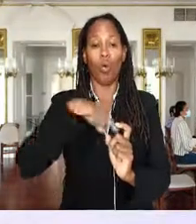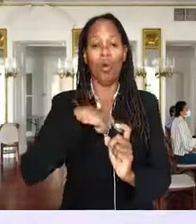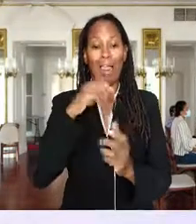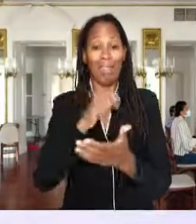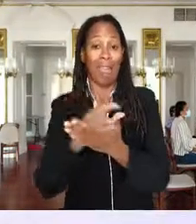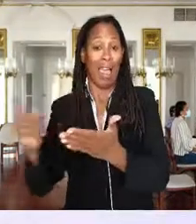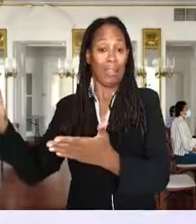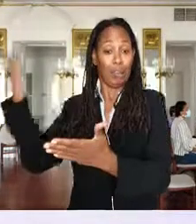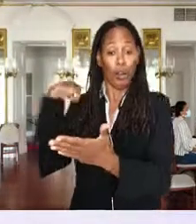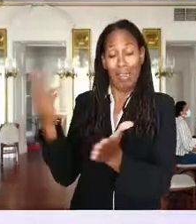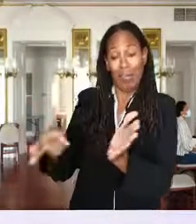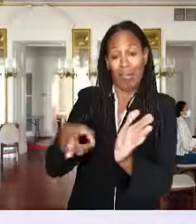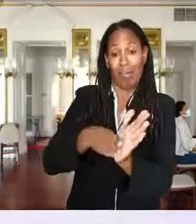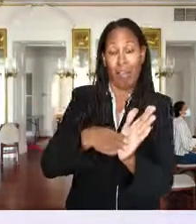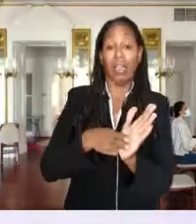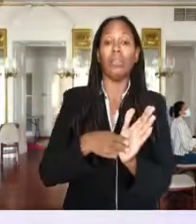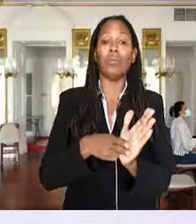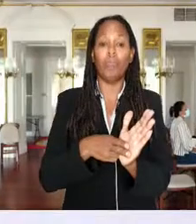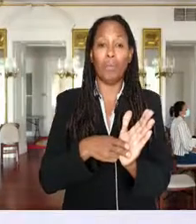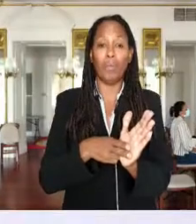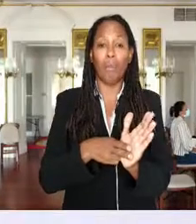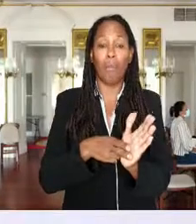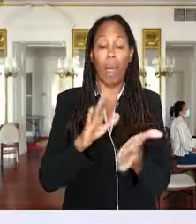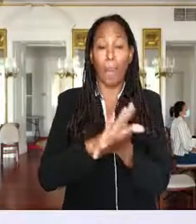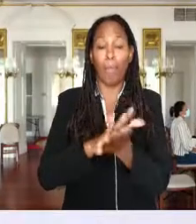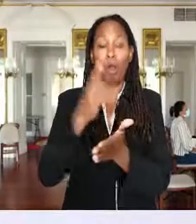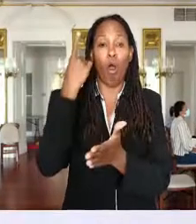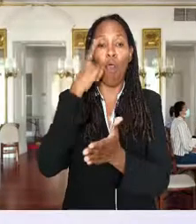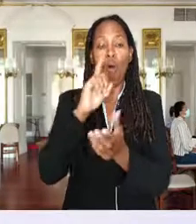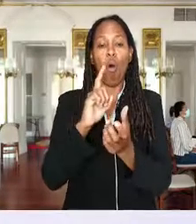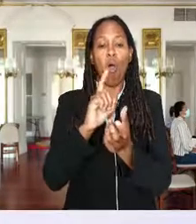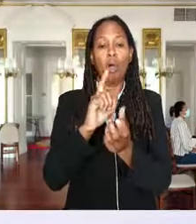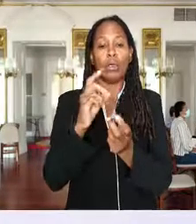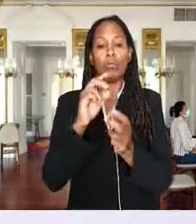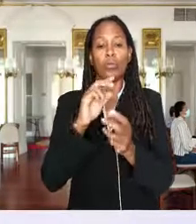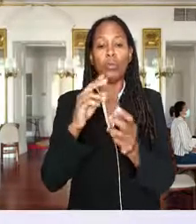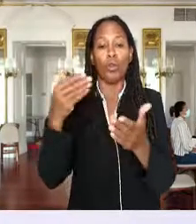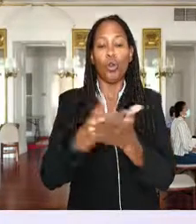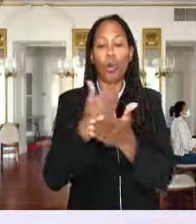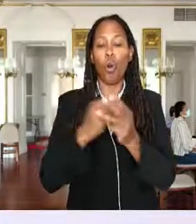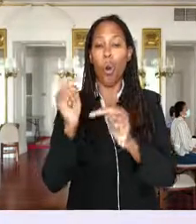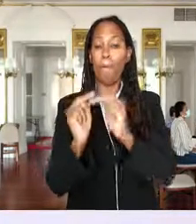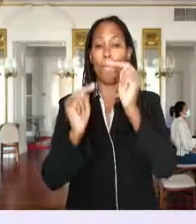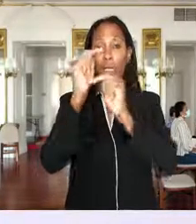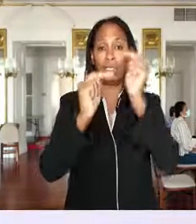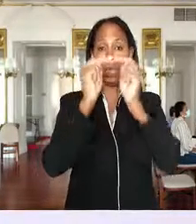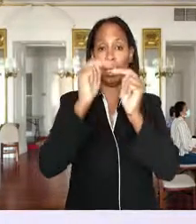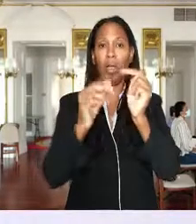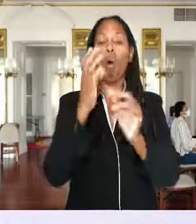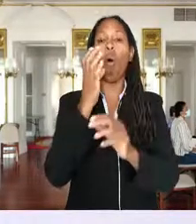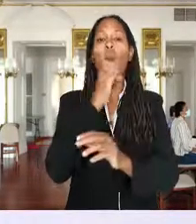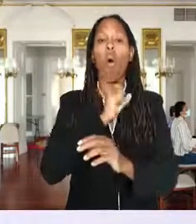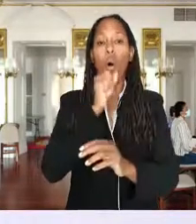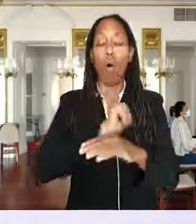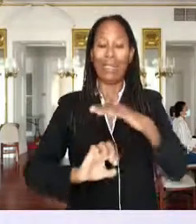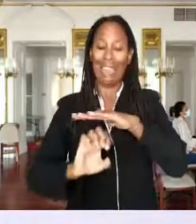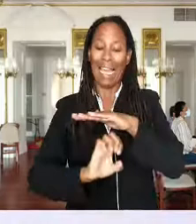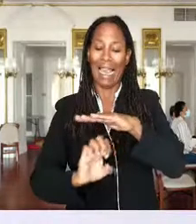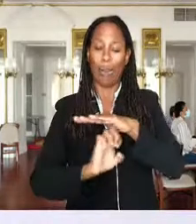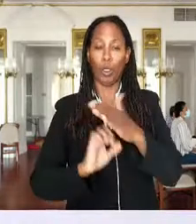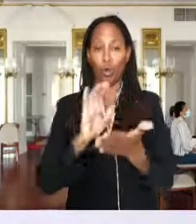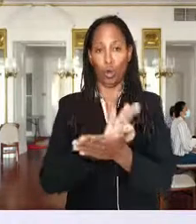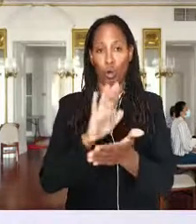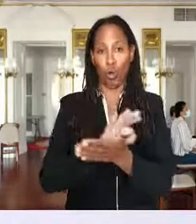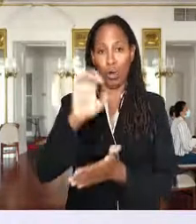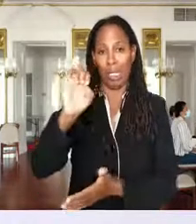Williams Elementary School in Estate Mount Pleasant on St. Croix. This contract has been awarded to a local